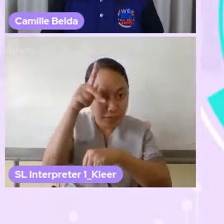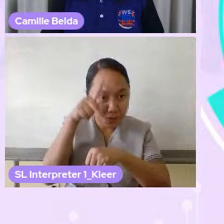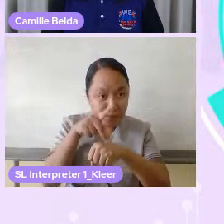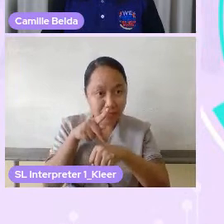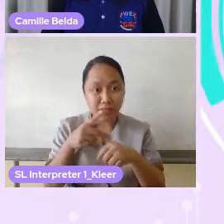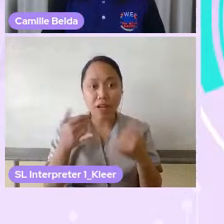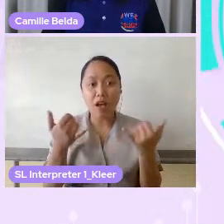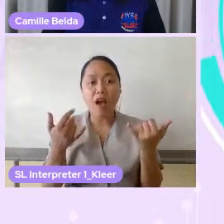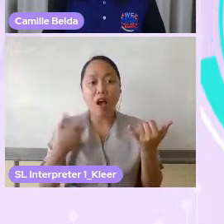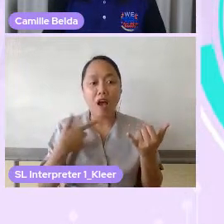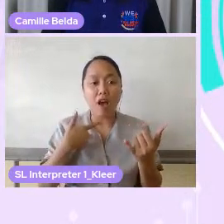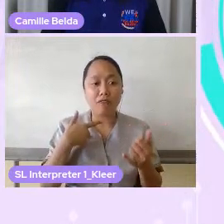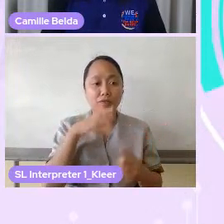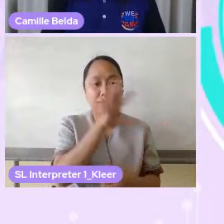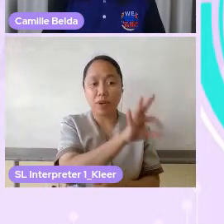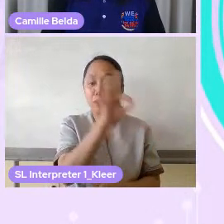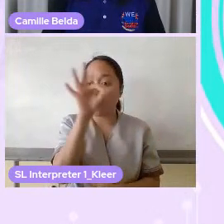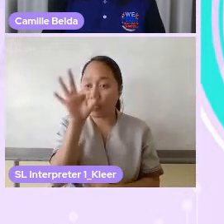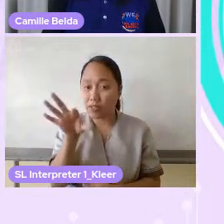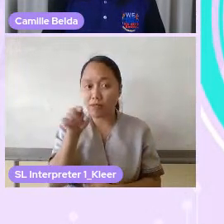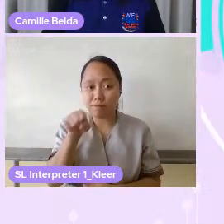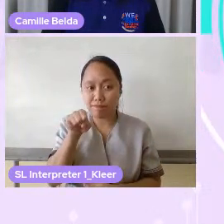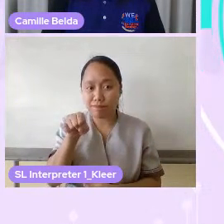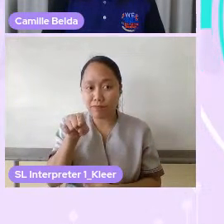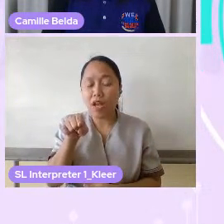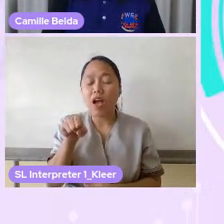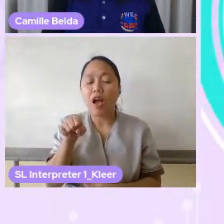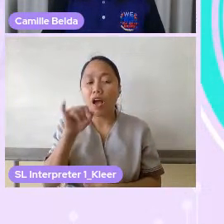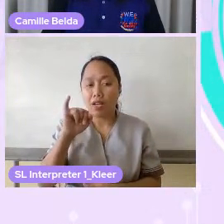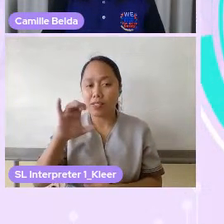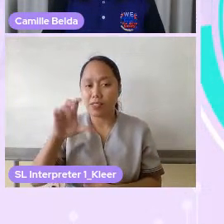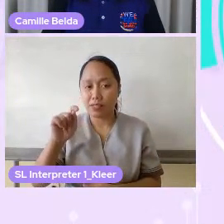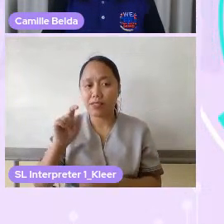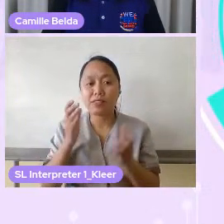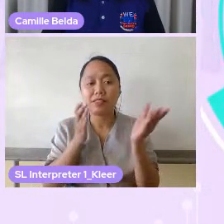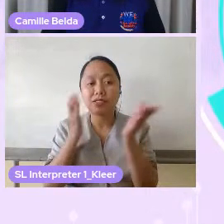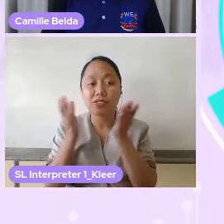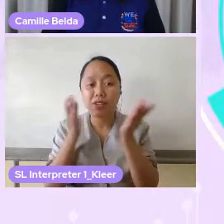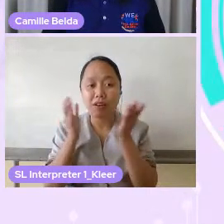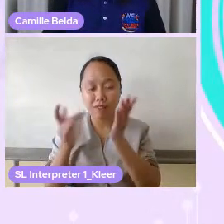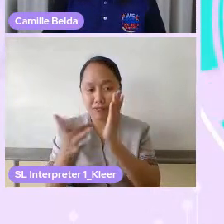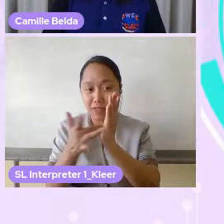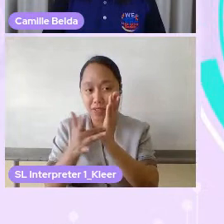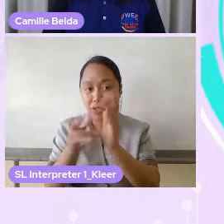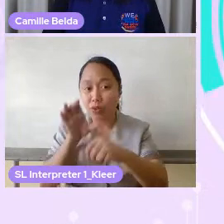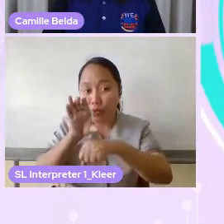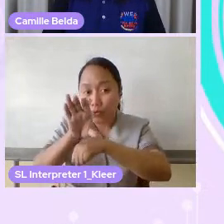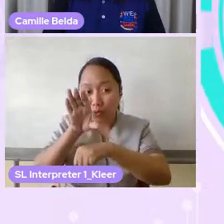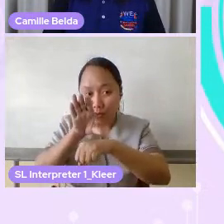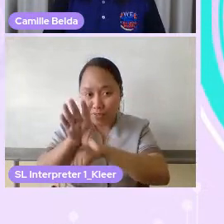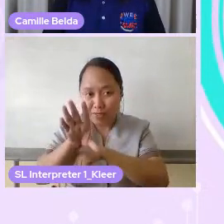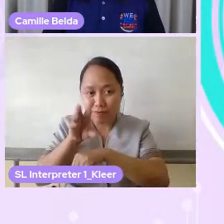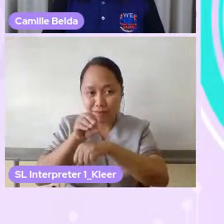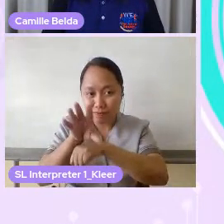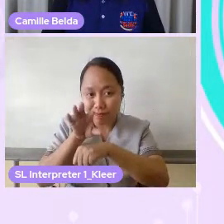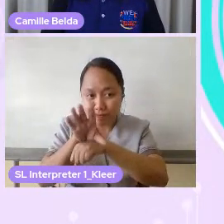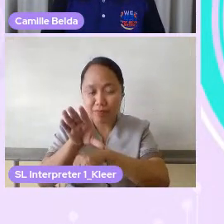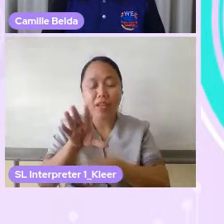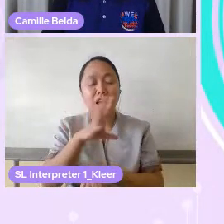appointed to the DICT, she served as technical consultant for its Digital Cities